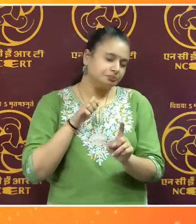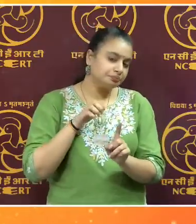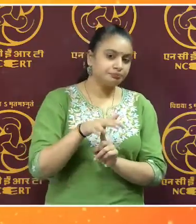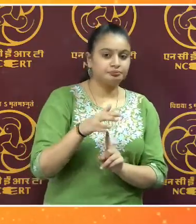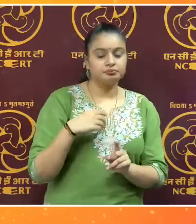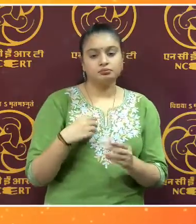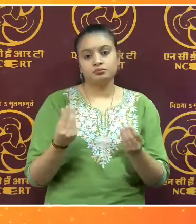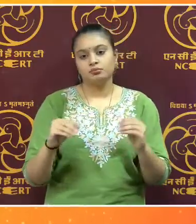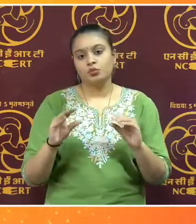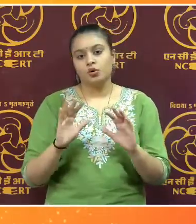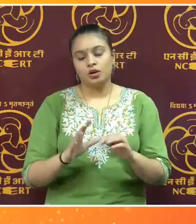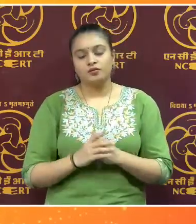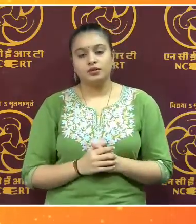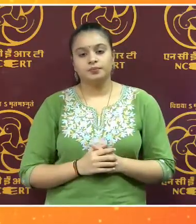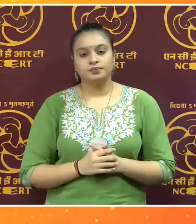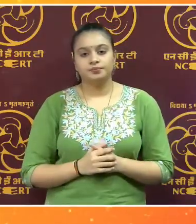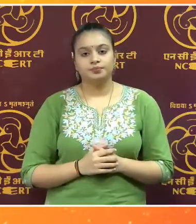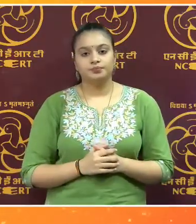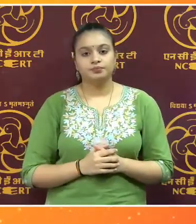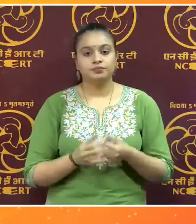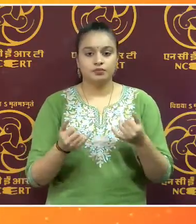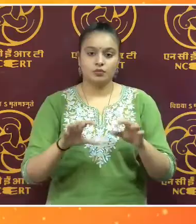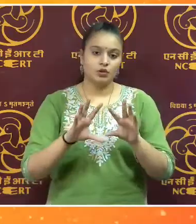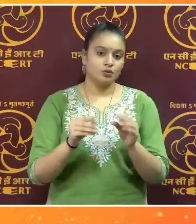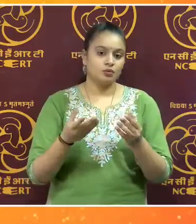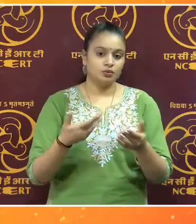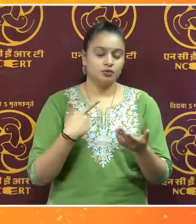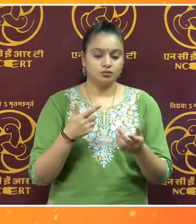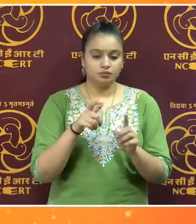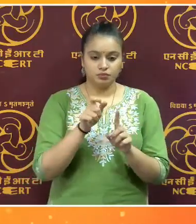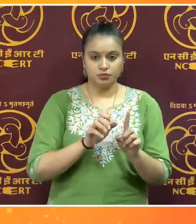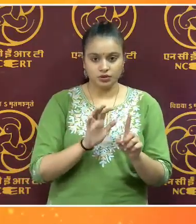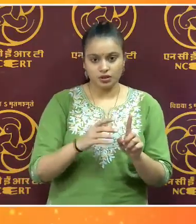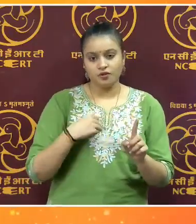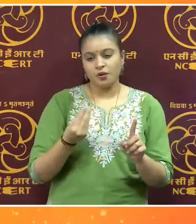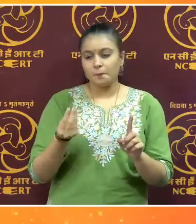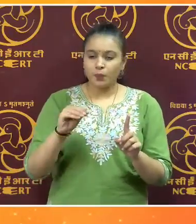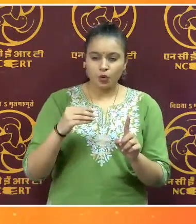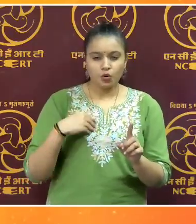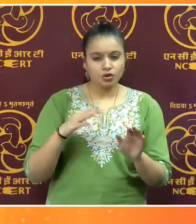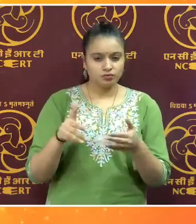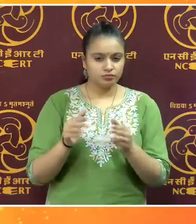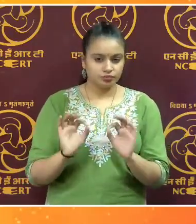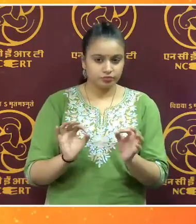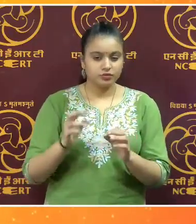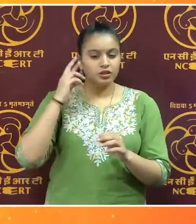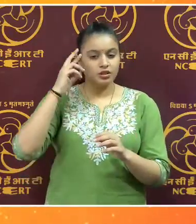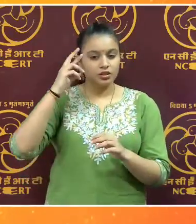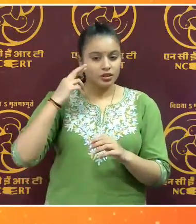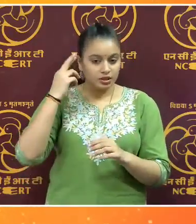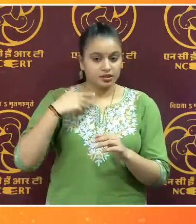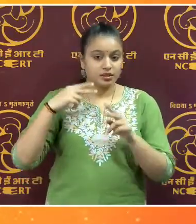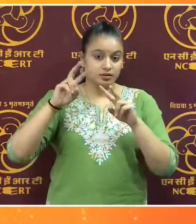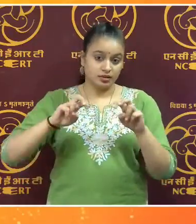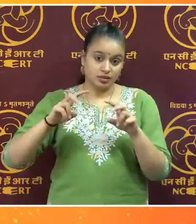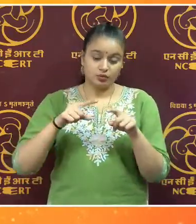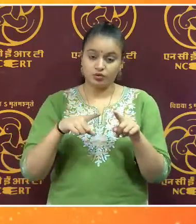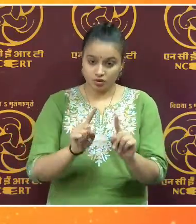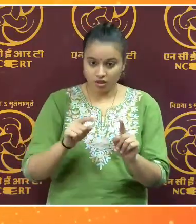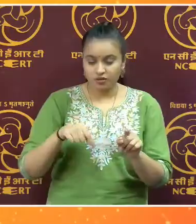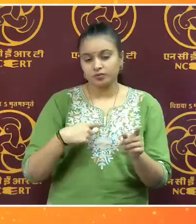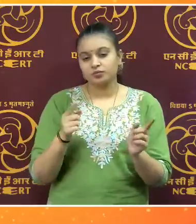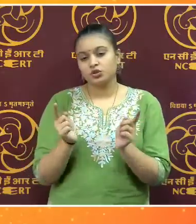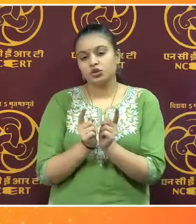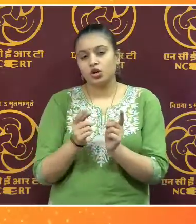touching, especially to the children. So this is the author, and I'm not going to give you more insights because you are going to explore about the author. I've just given you